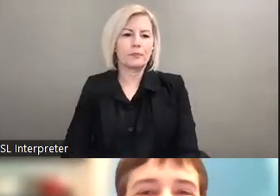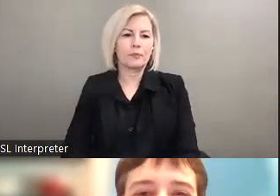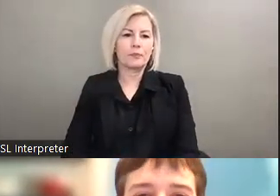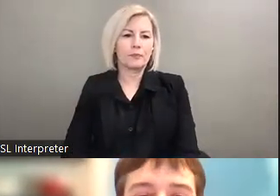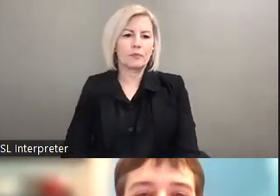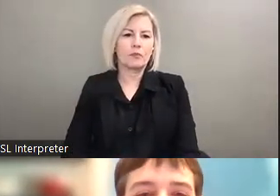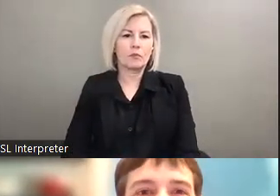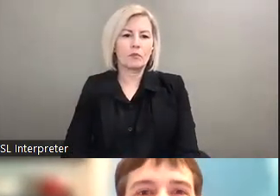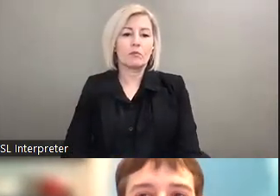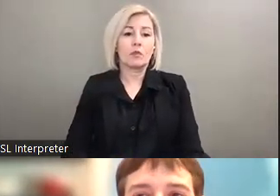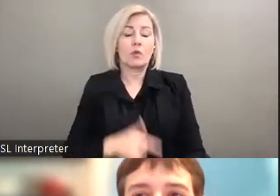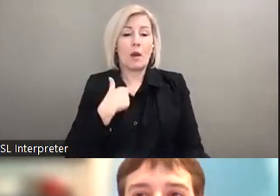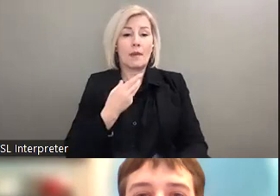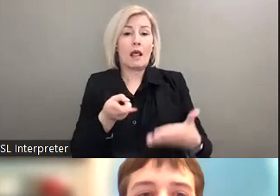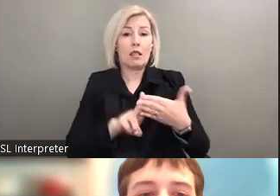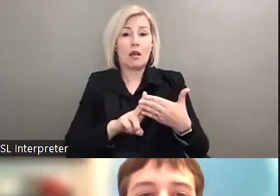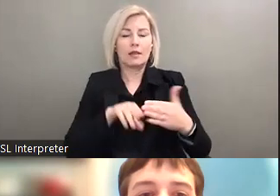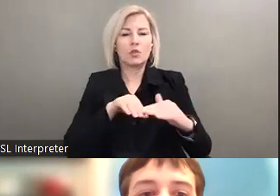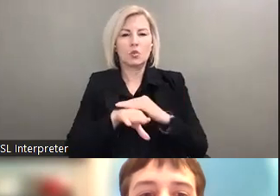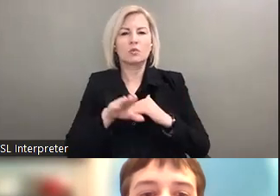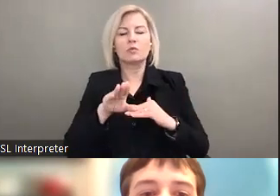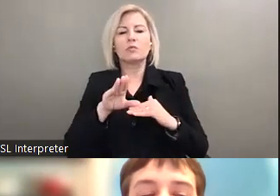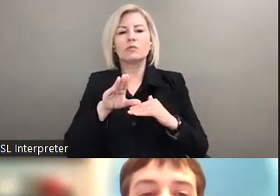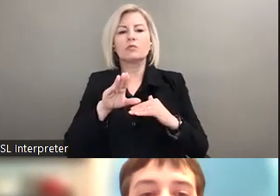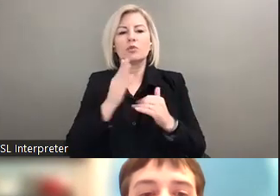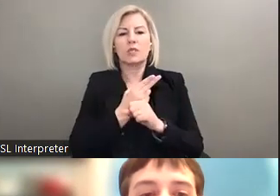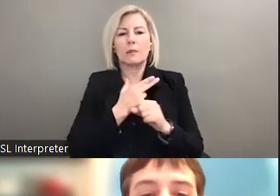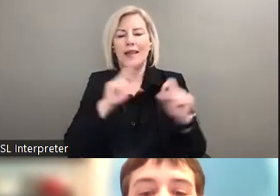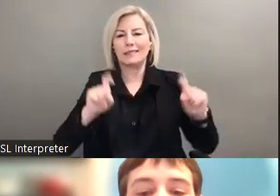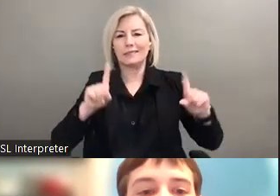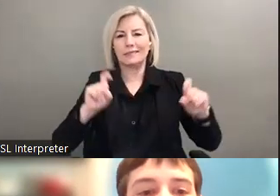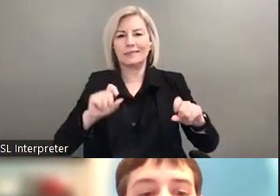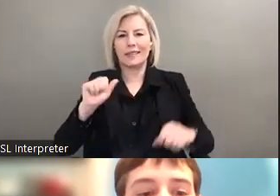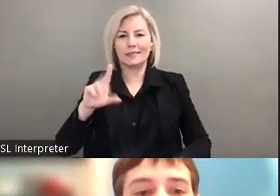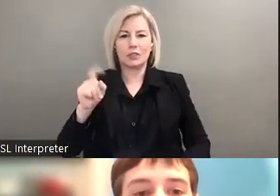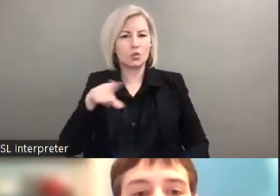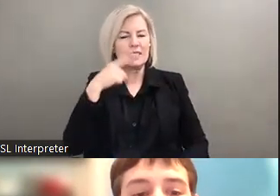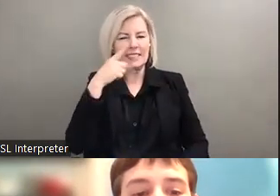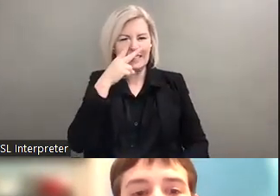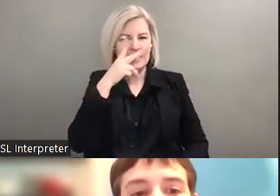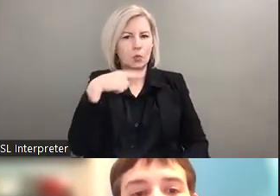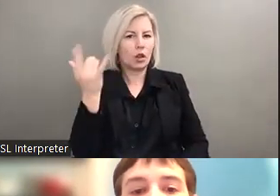I'm going to log us in now using my test account so that you can see what the application portal looks like.